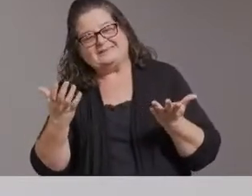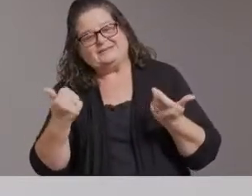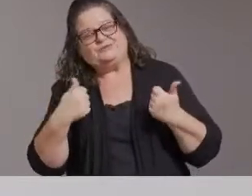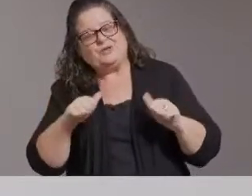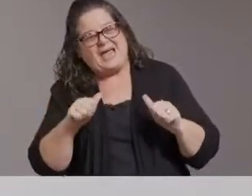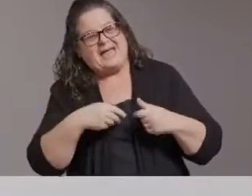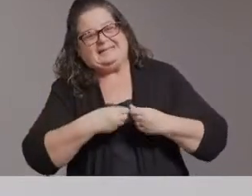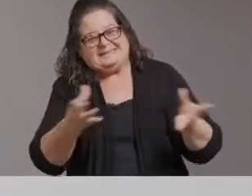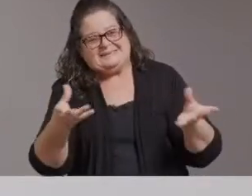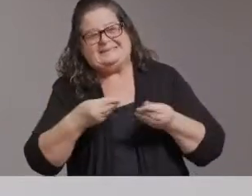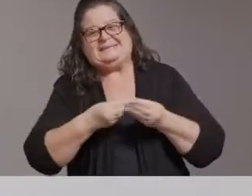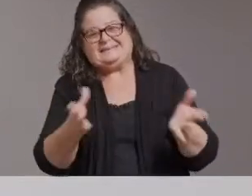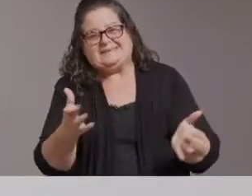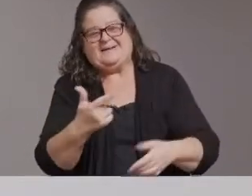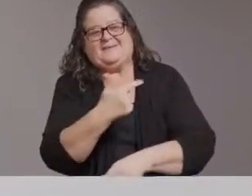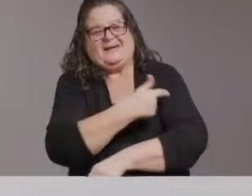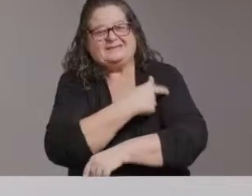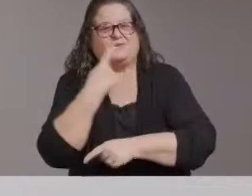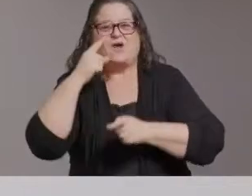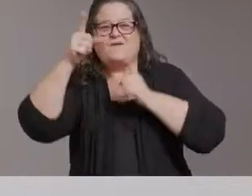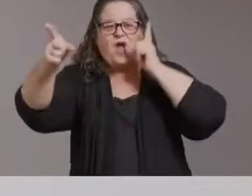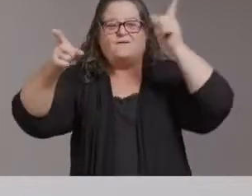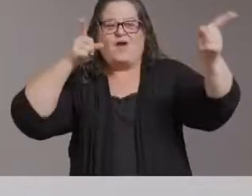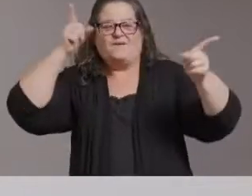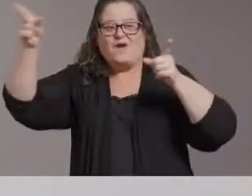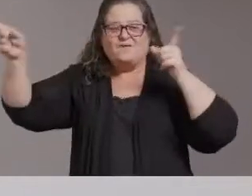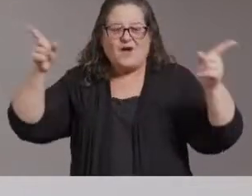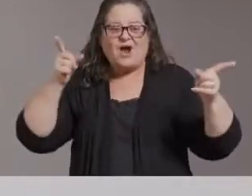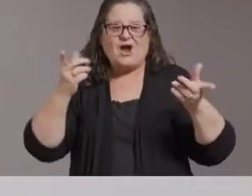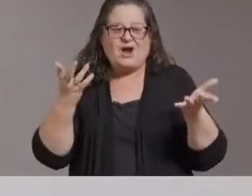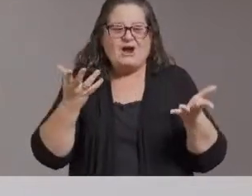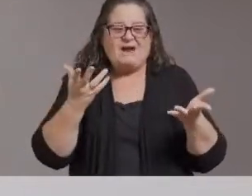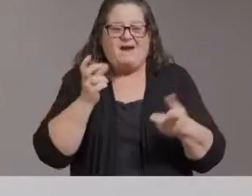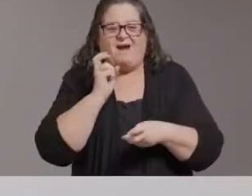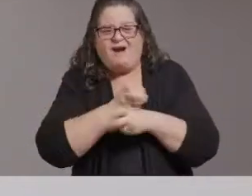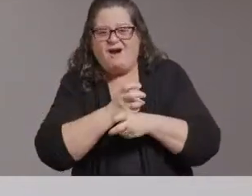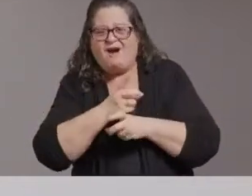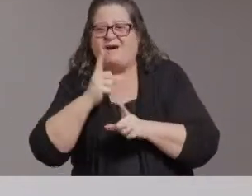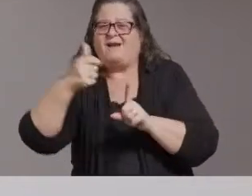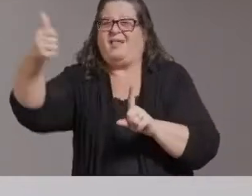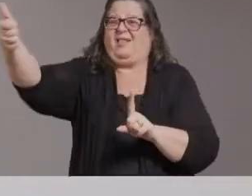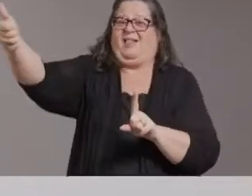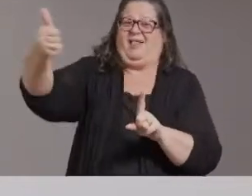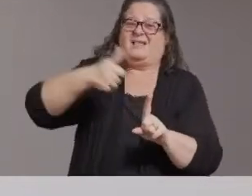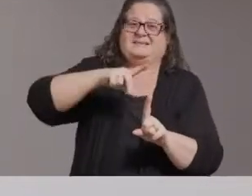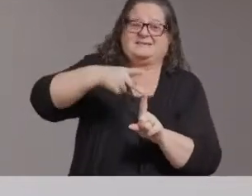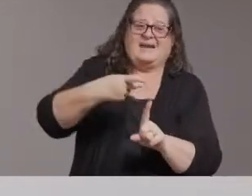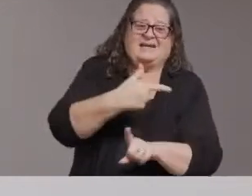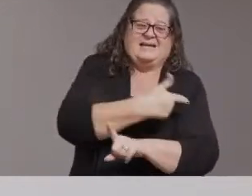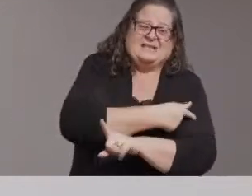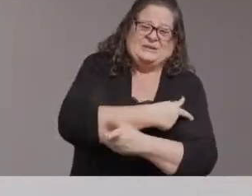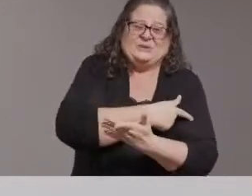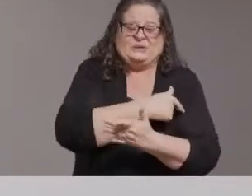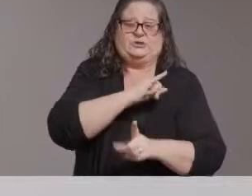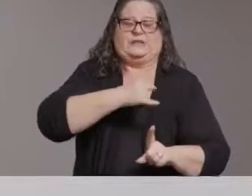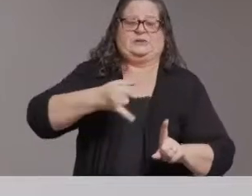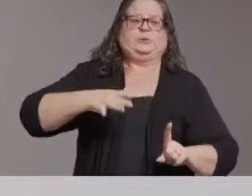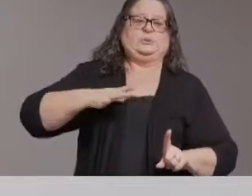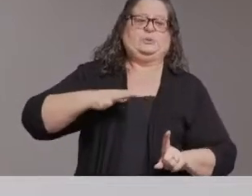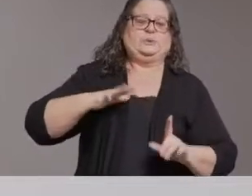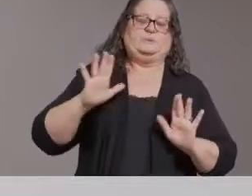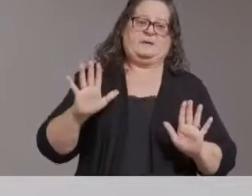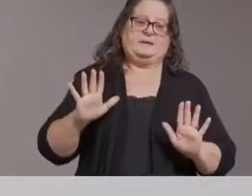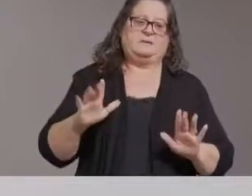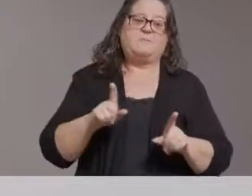areas that it's hard to get that second dose back. But we also were prepared for